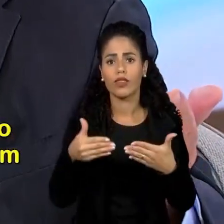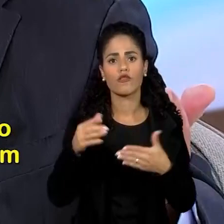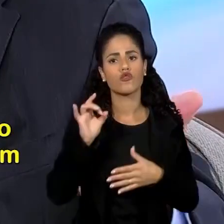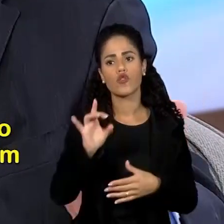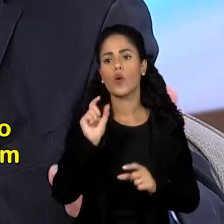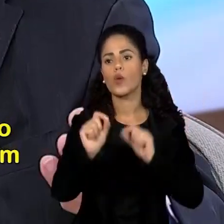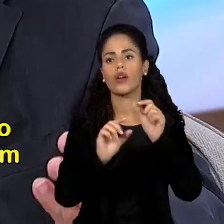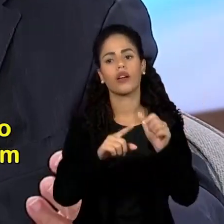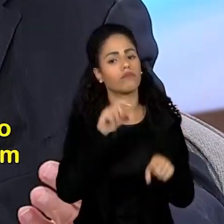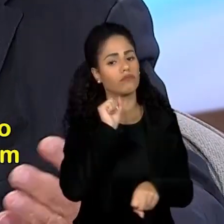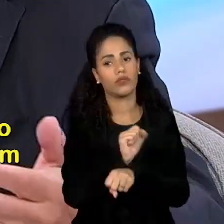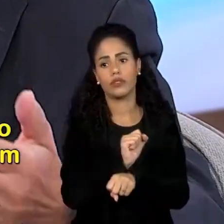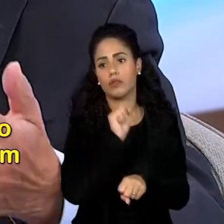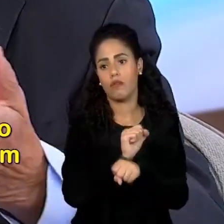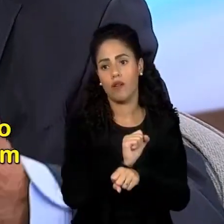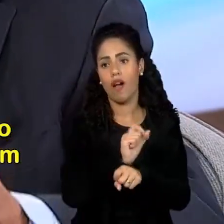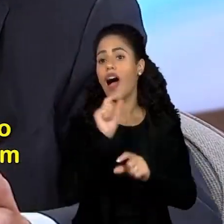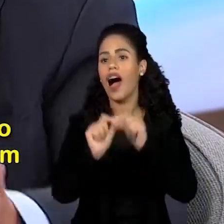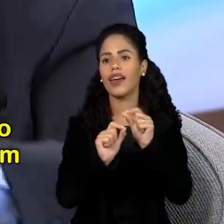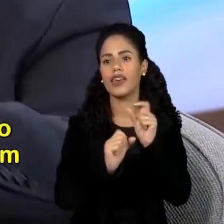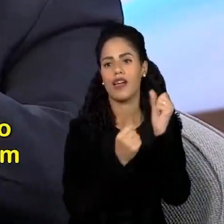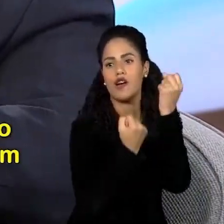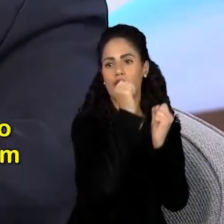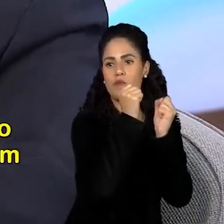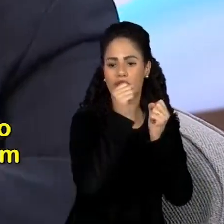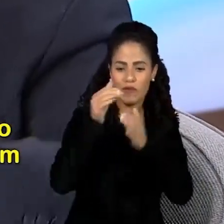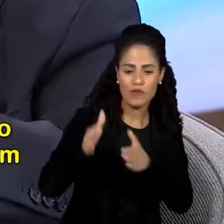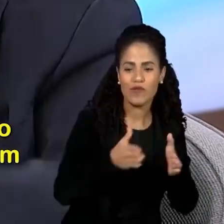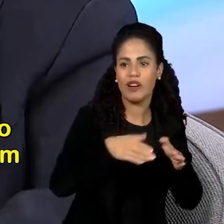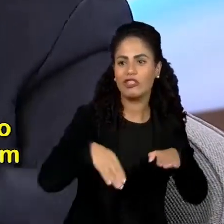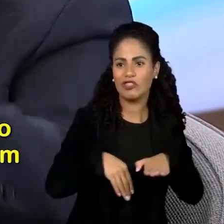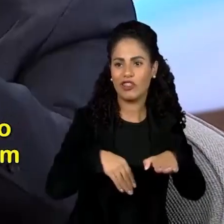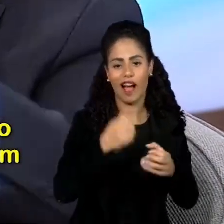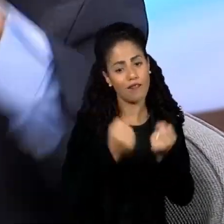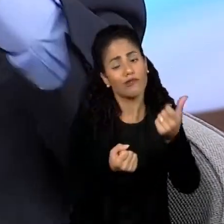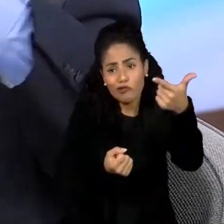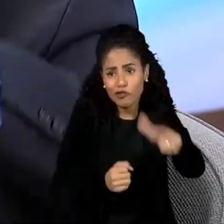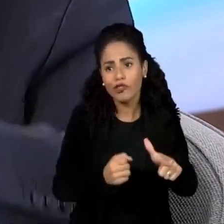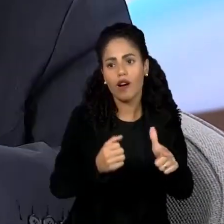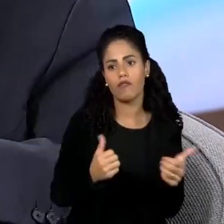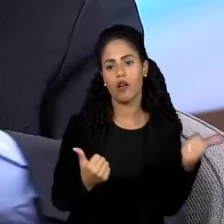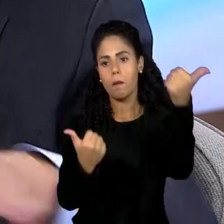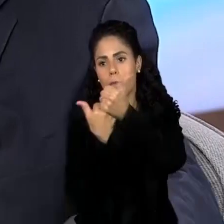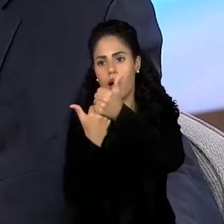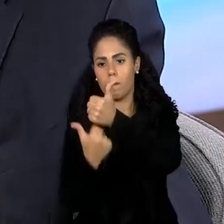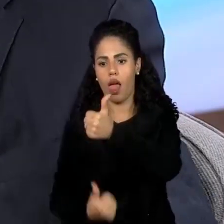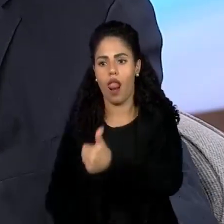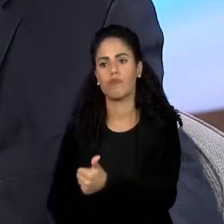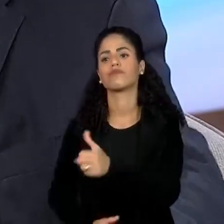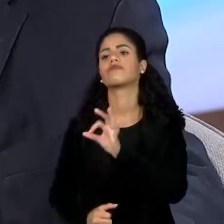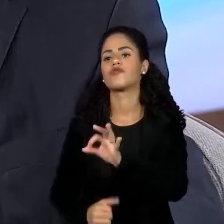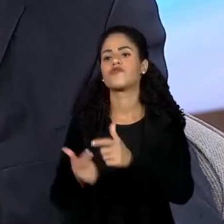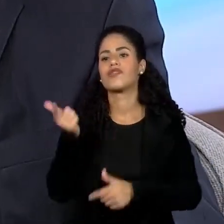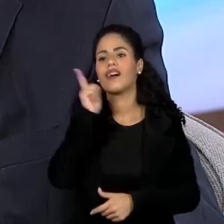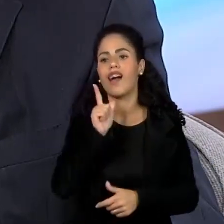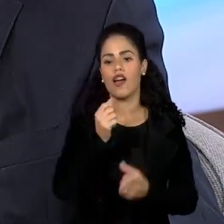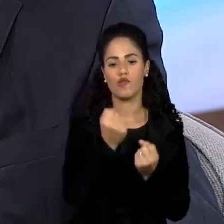time. And then car production came back, inventories built up, and car prices came down.